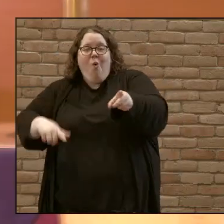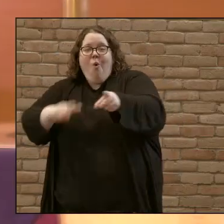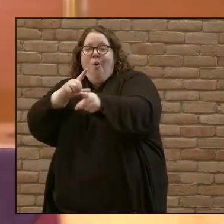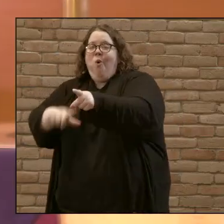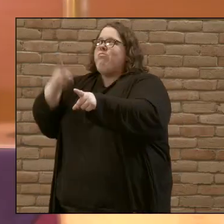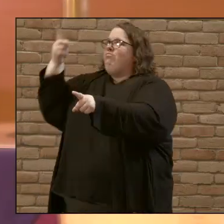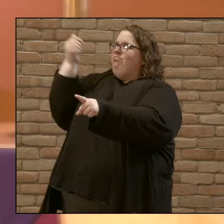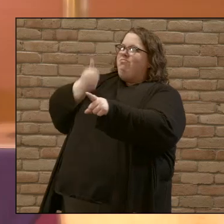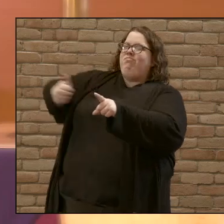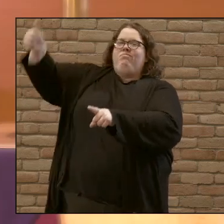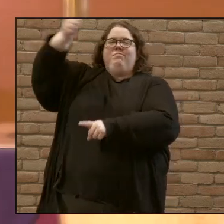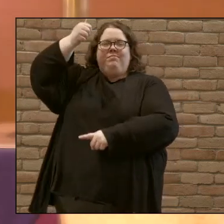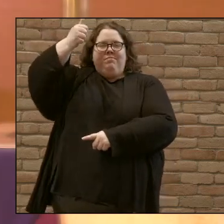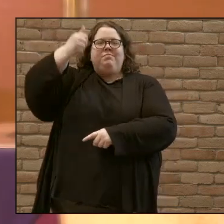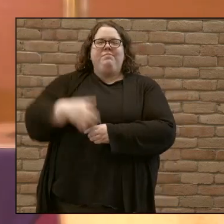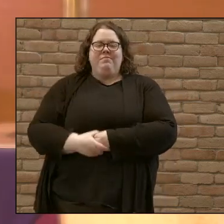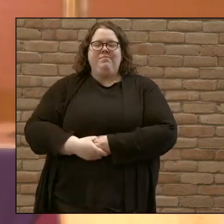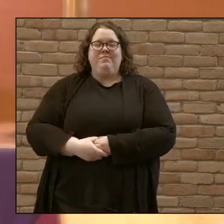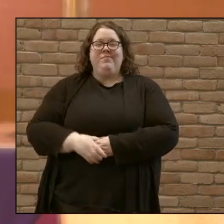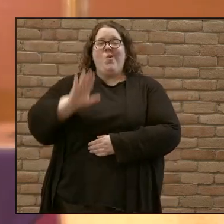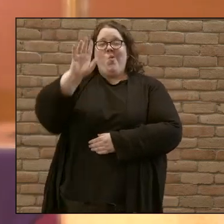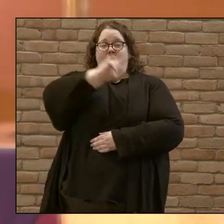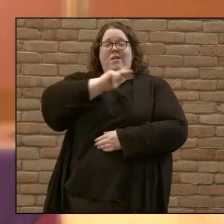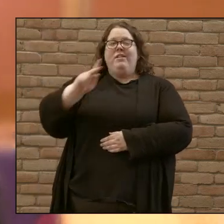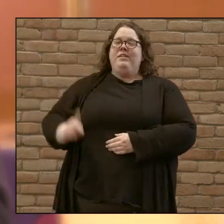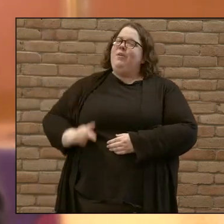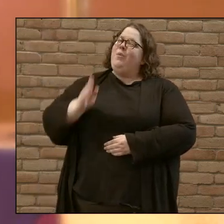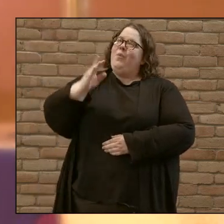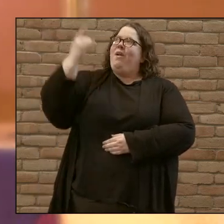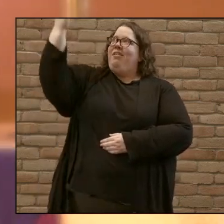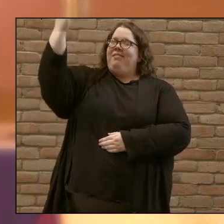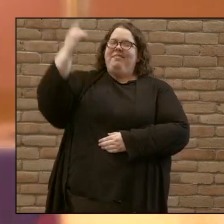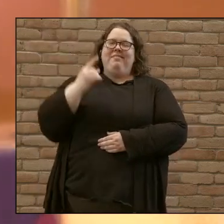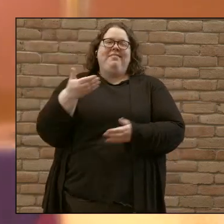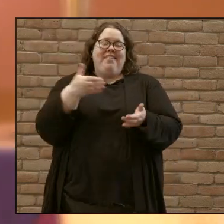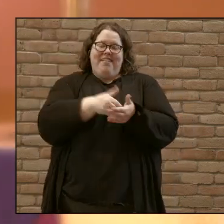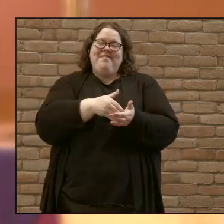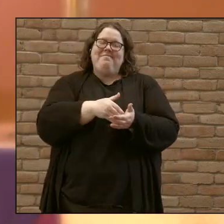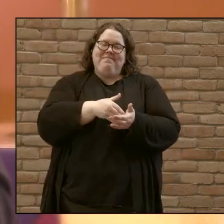You see, your King will return again as well.